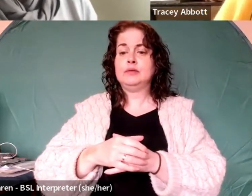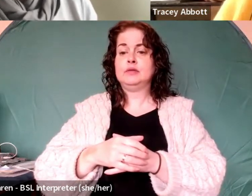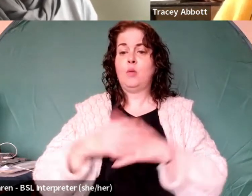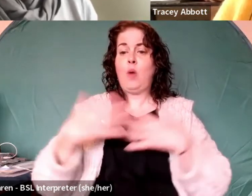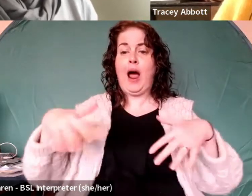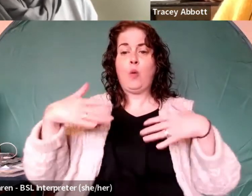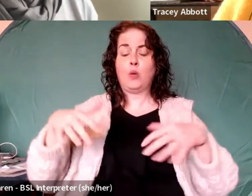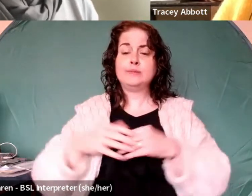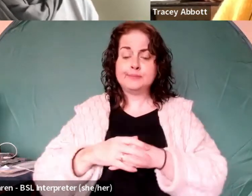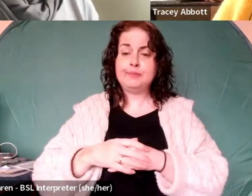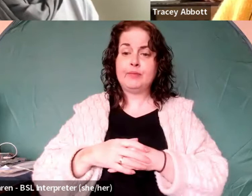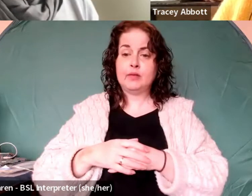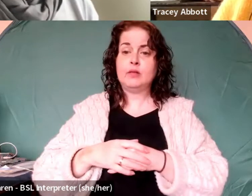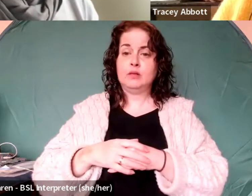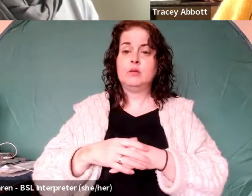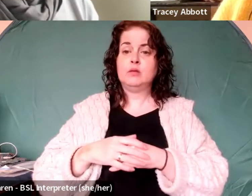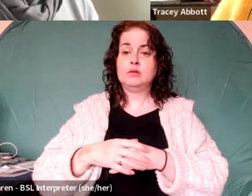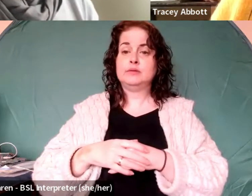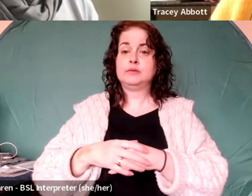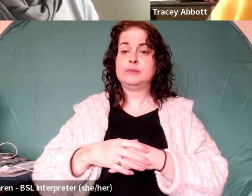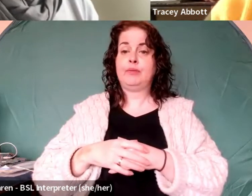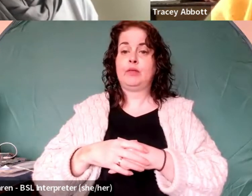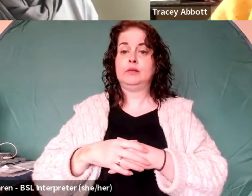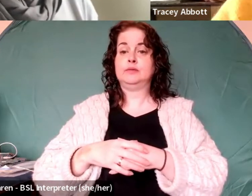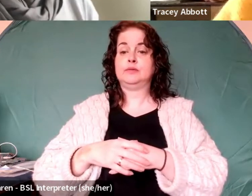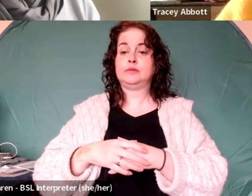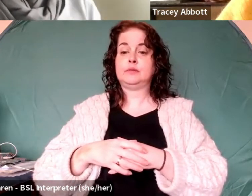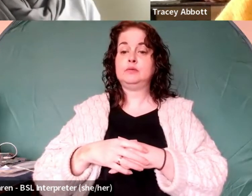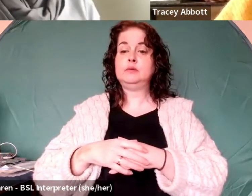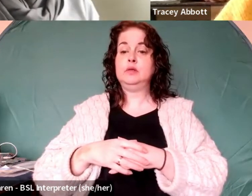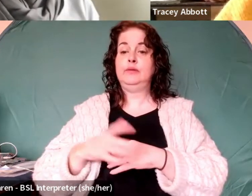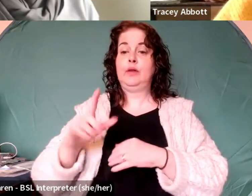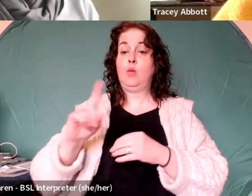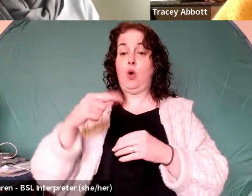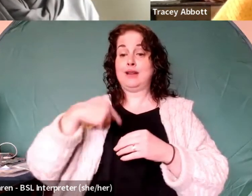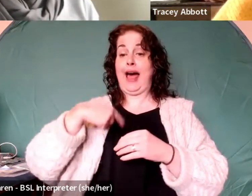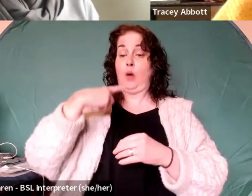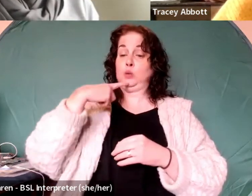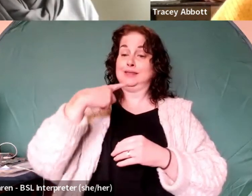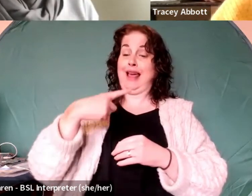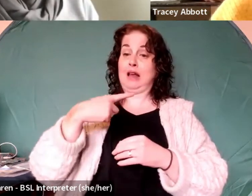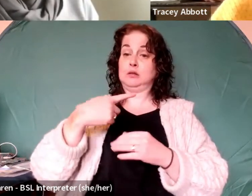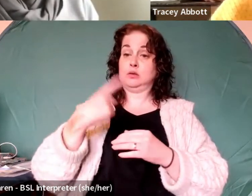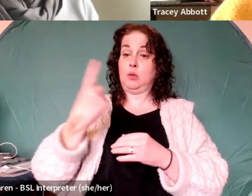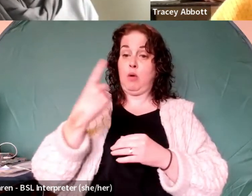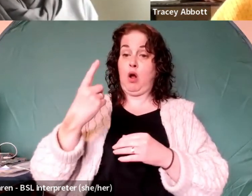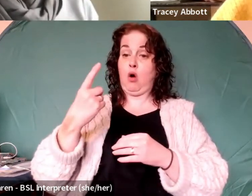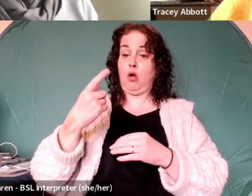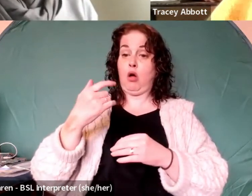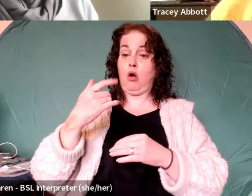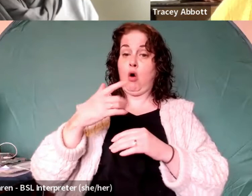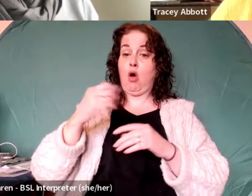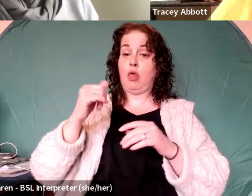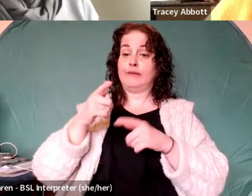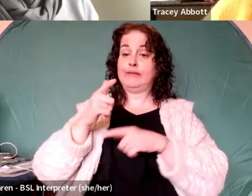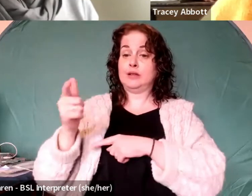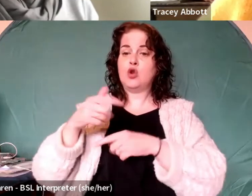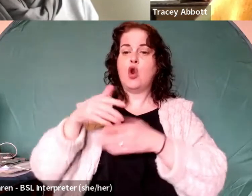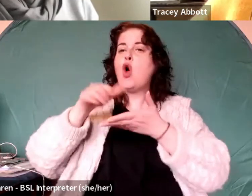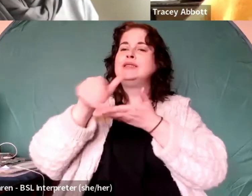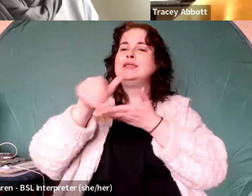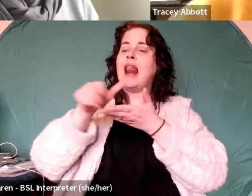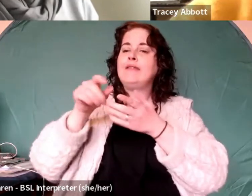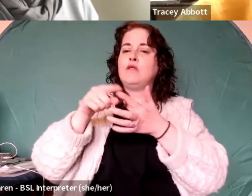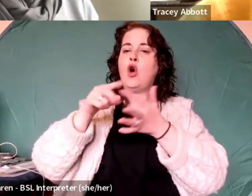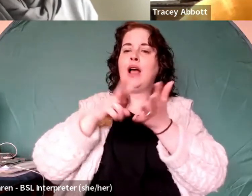wow. Yeah, no, it is. And what I would say to anybody in the call, this isn't obviously a sales pitch for